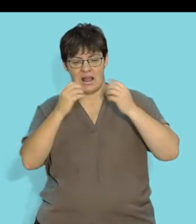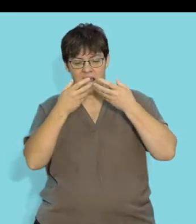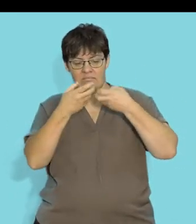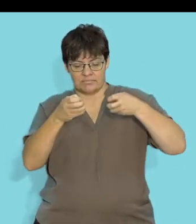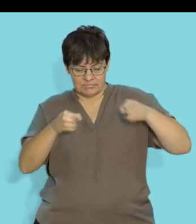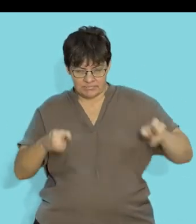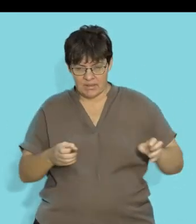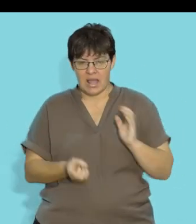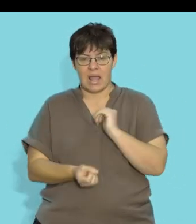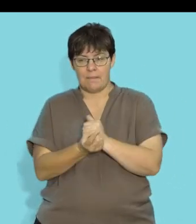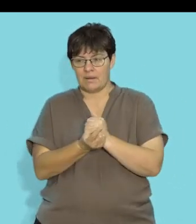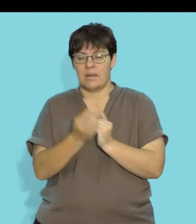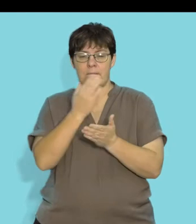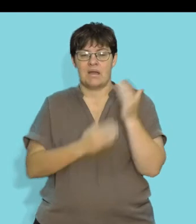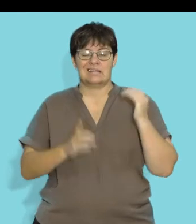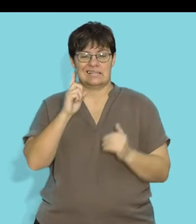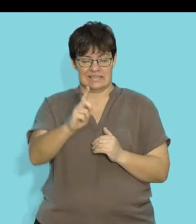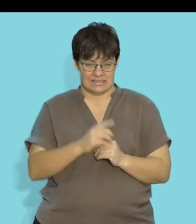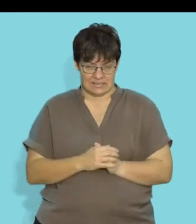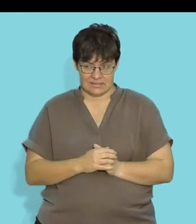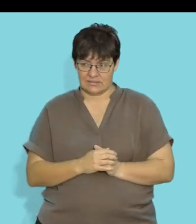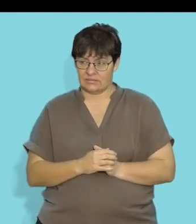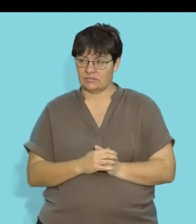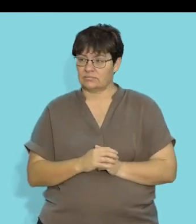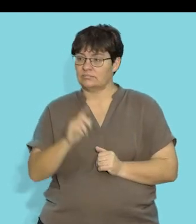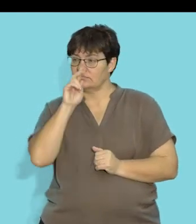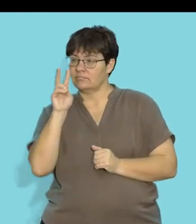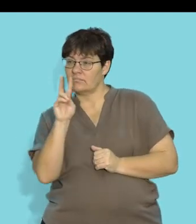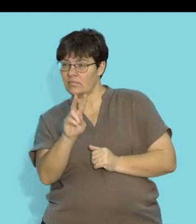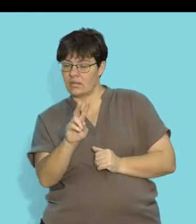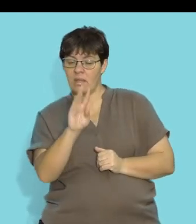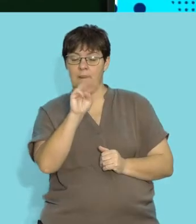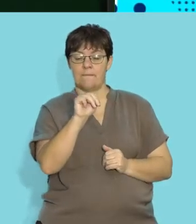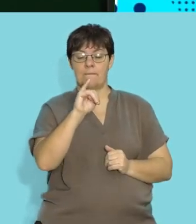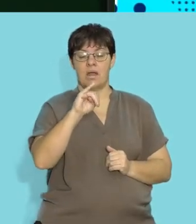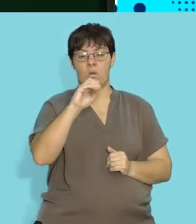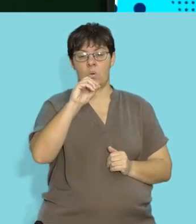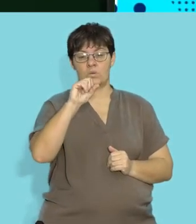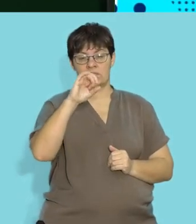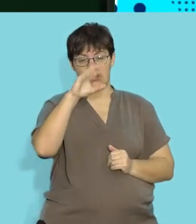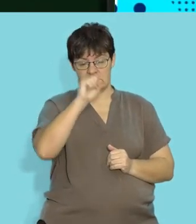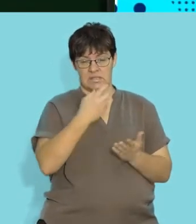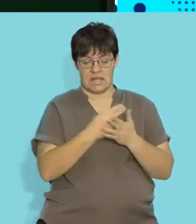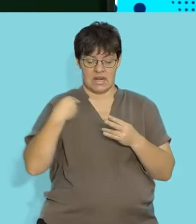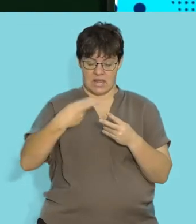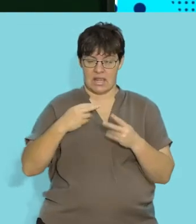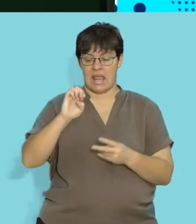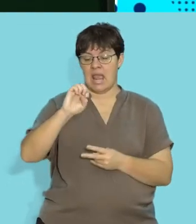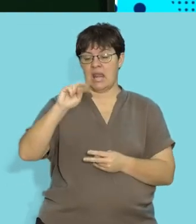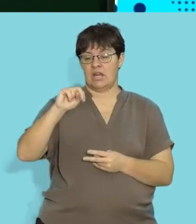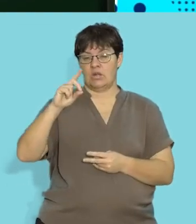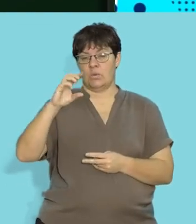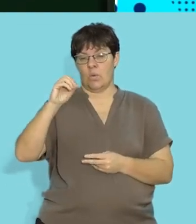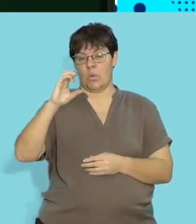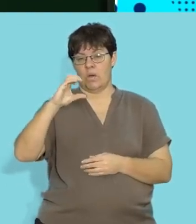type of cell division resulted in the formation of part D? Guys, again, we're linking this again to meiosis and hormones, which is the